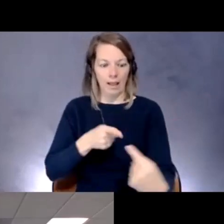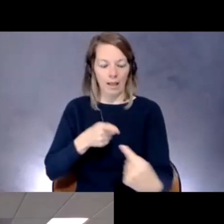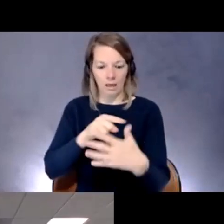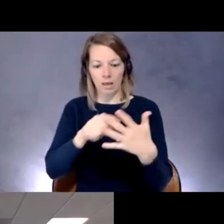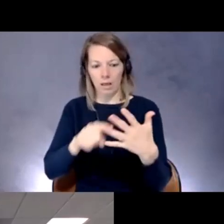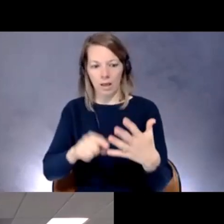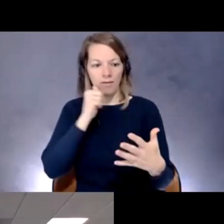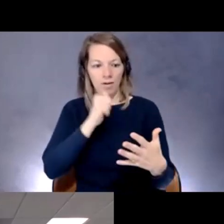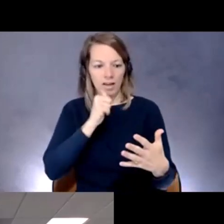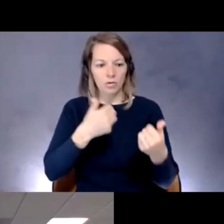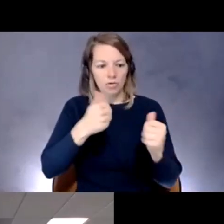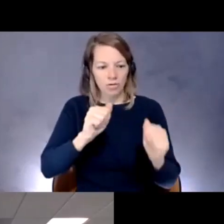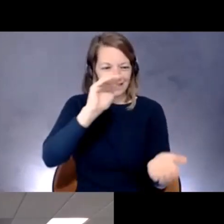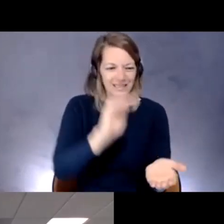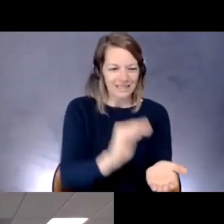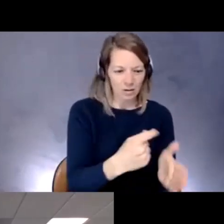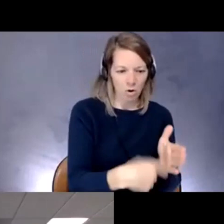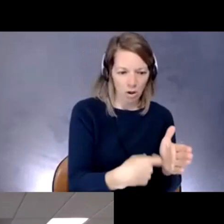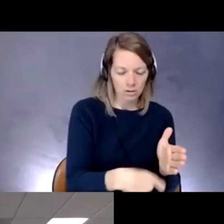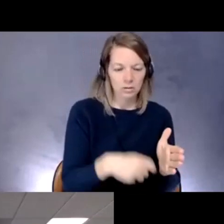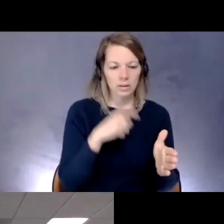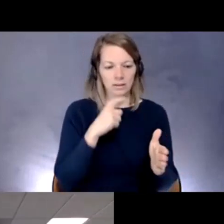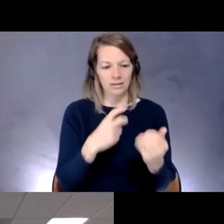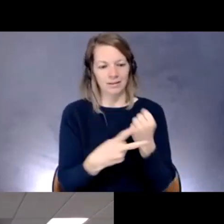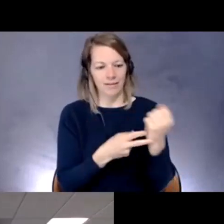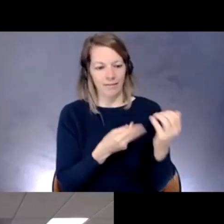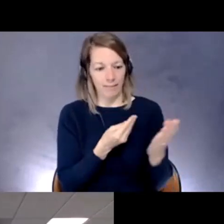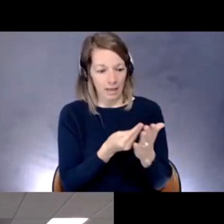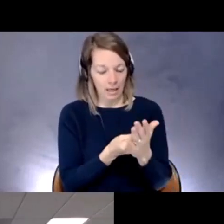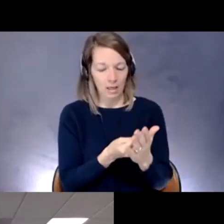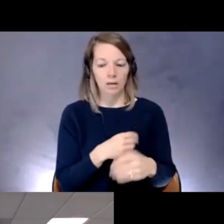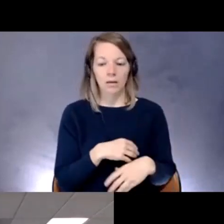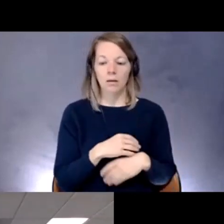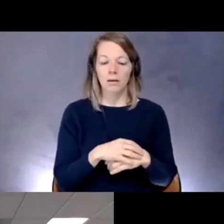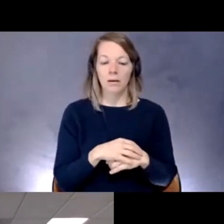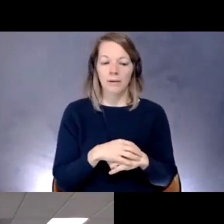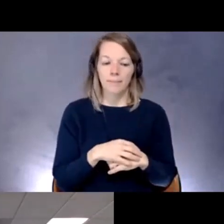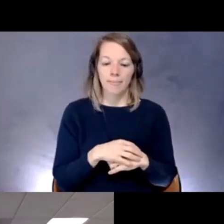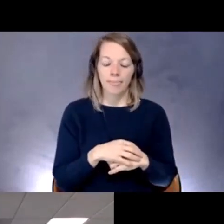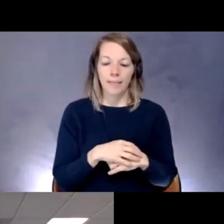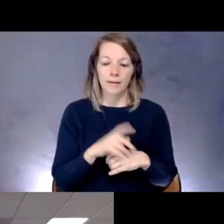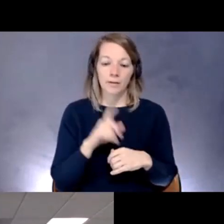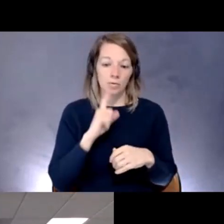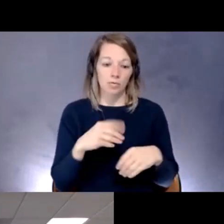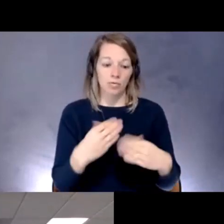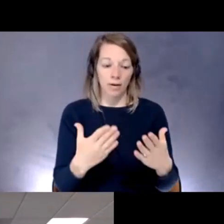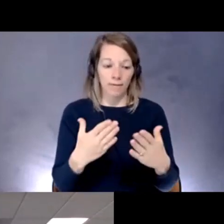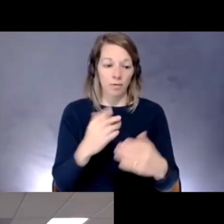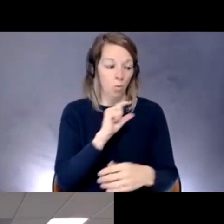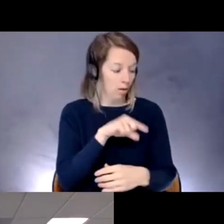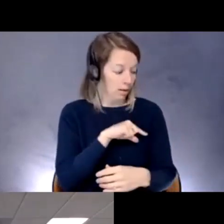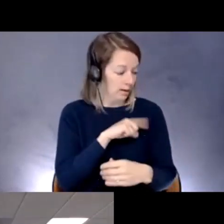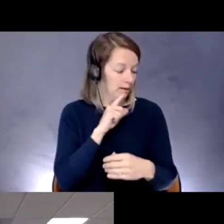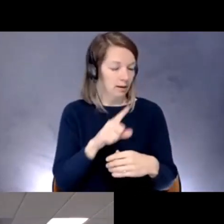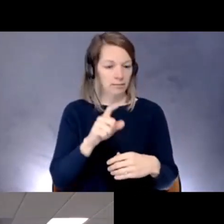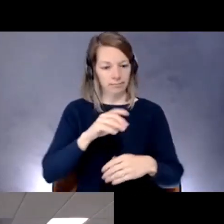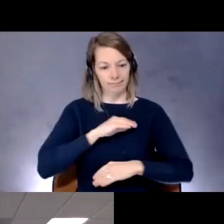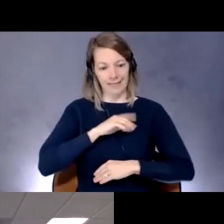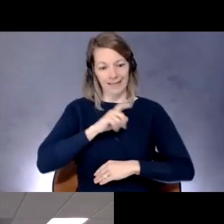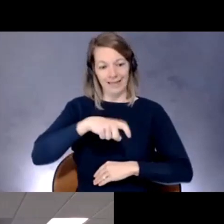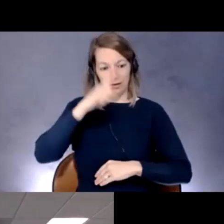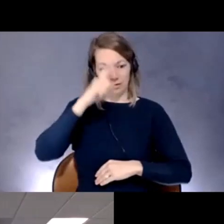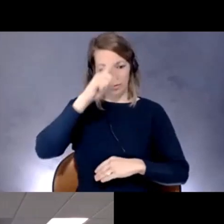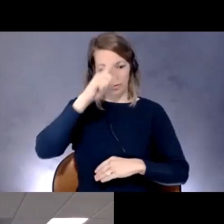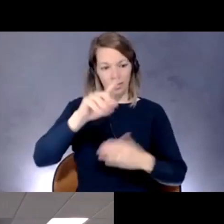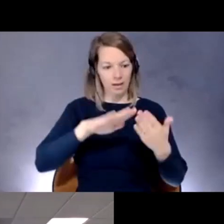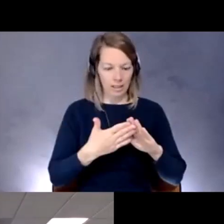drive affordability, to save people money on healthcare and employers money on healthcare, to drive quality, to meet the needs of the community, which could be